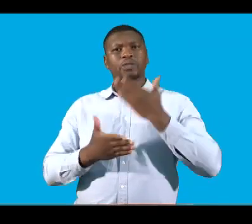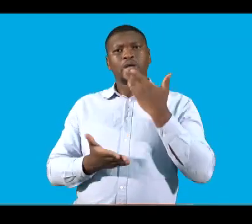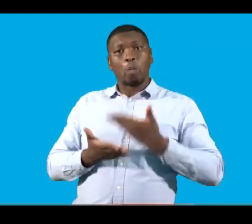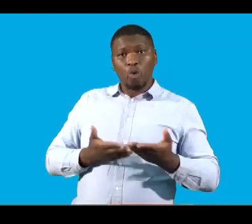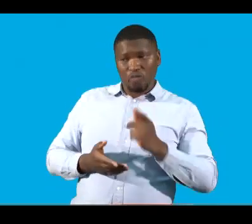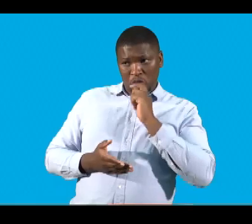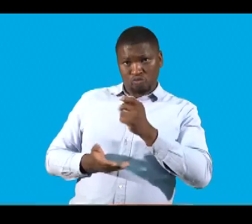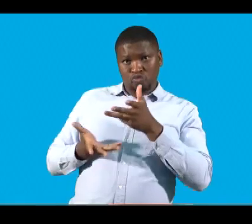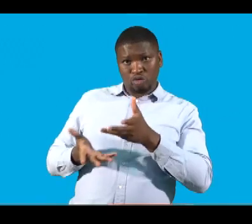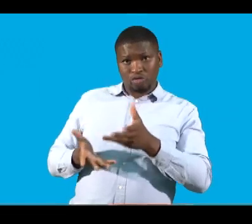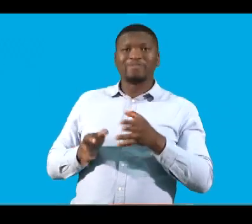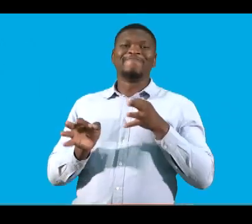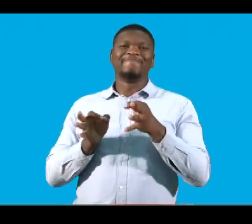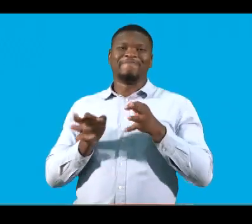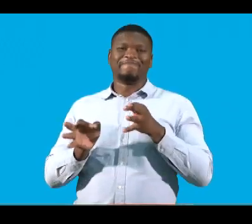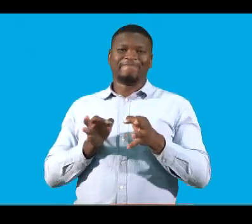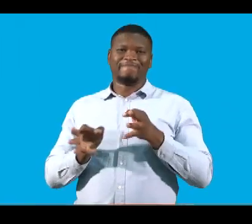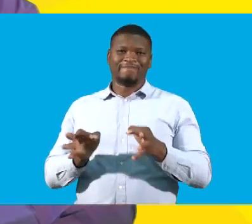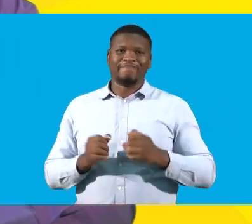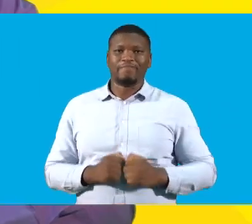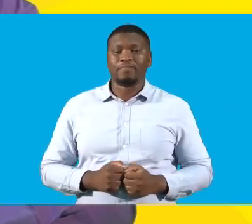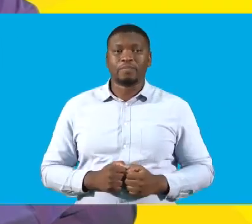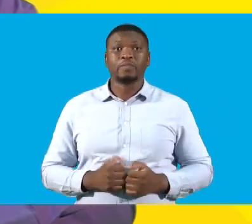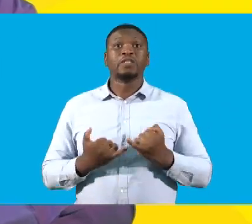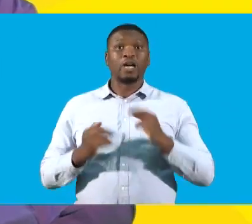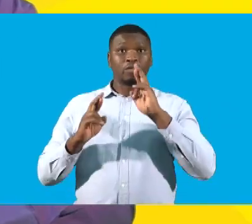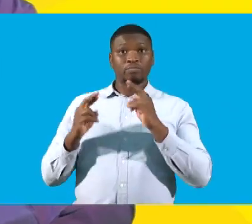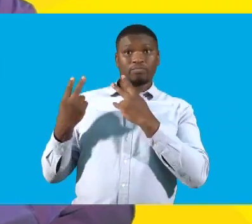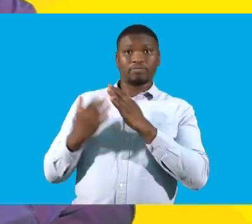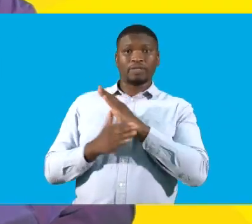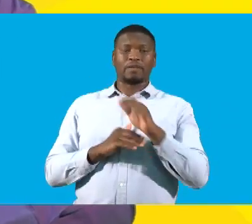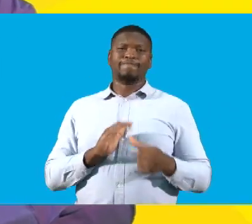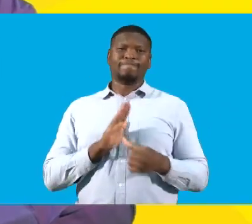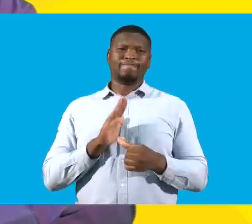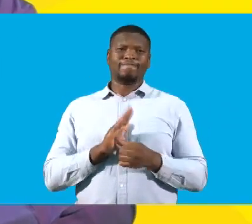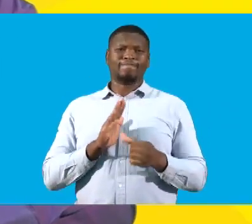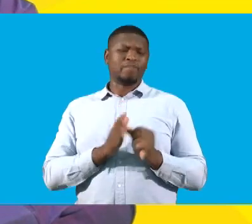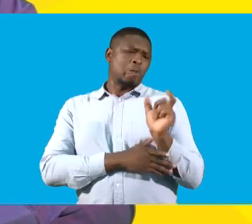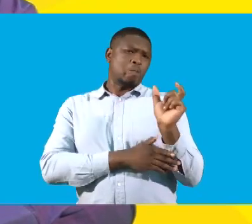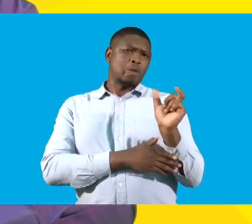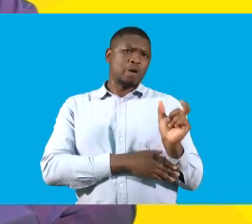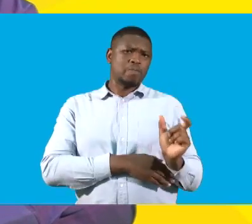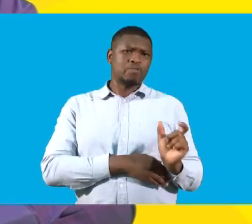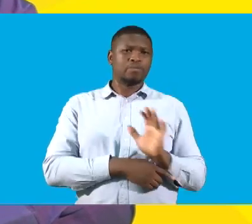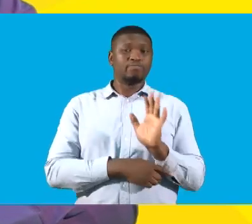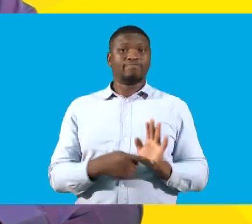how reasonable a statement is. Now, let's recap some of the key aspects